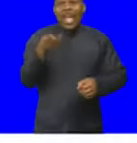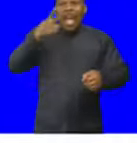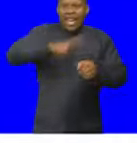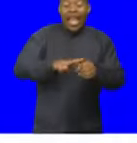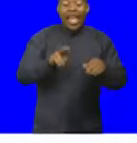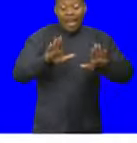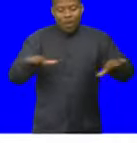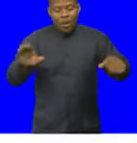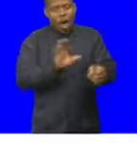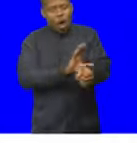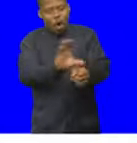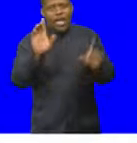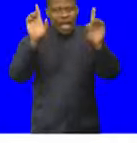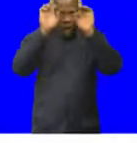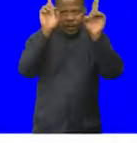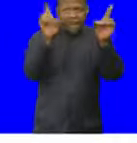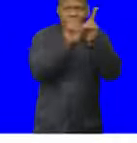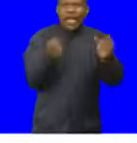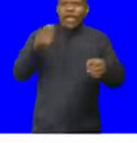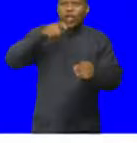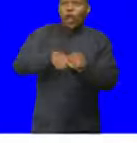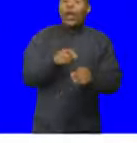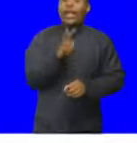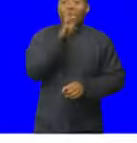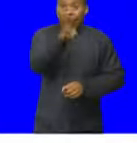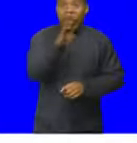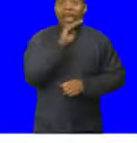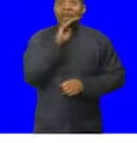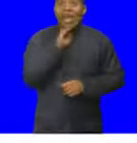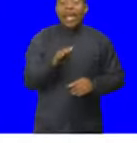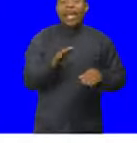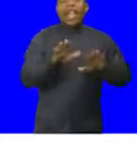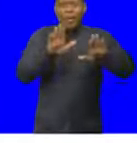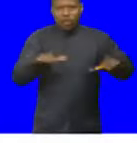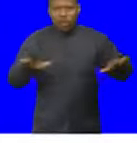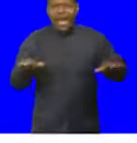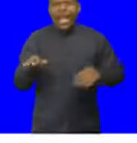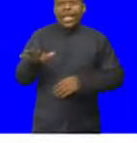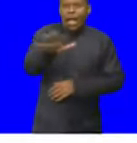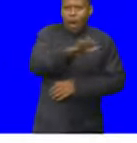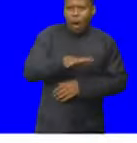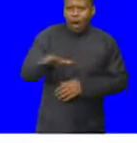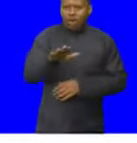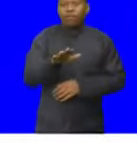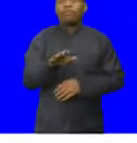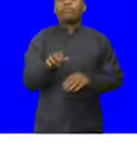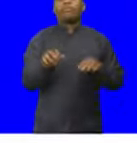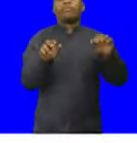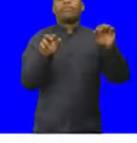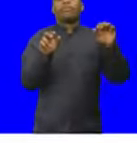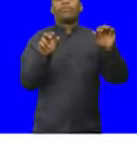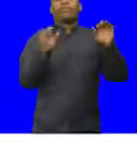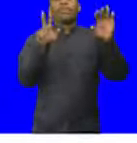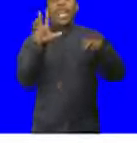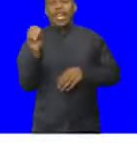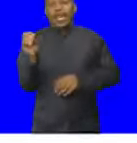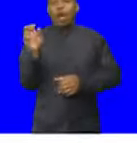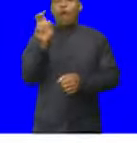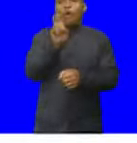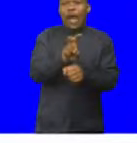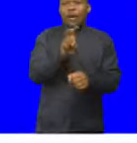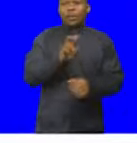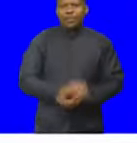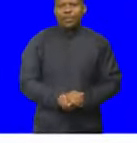Esikolwa sinebamfana labangetulu kwemashumi lasiphohlongo. Tindzaba into Eswatini TV kubika Nelson Wendla ngamandla kunambongo